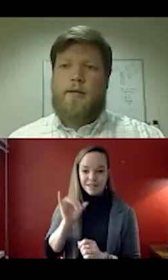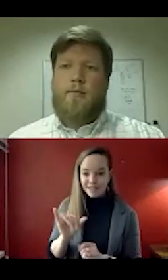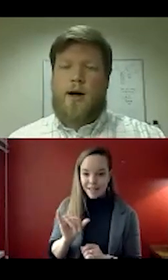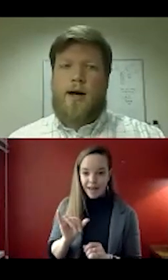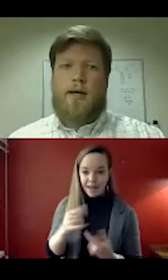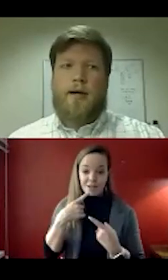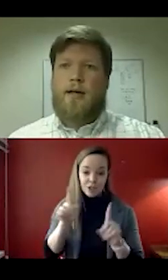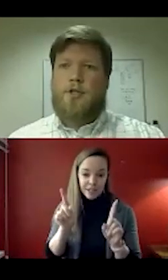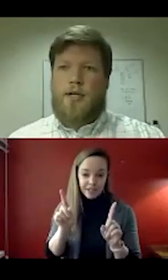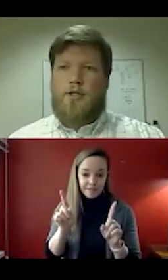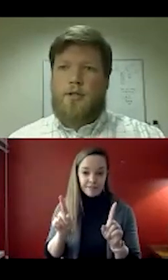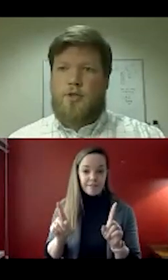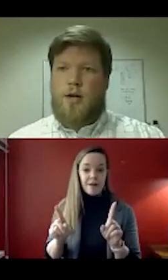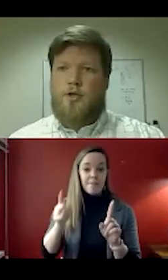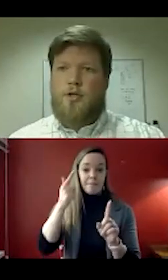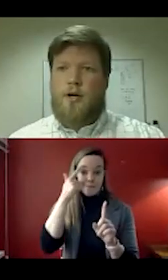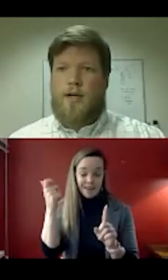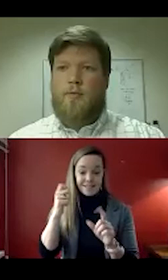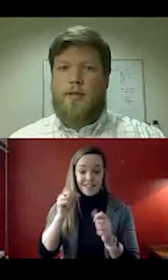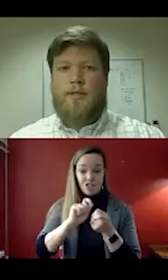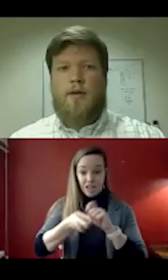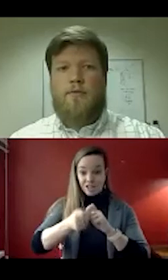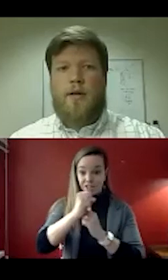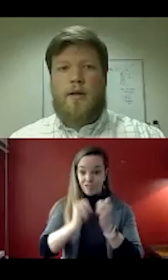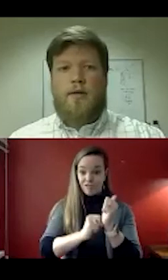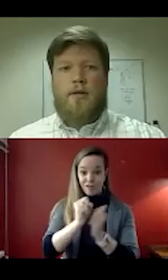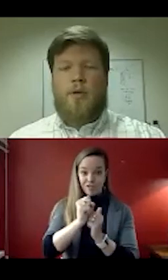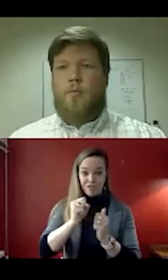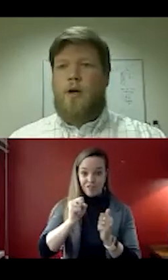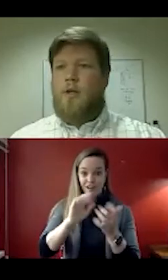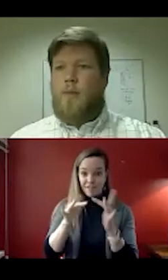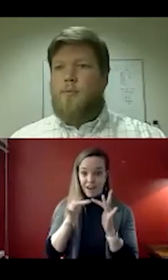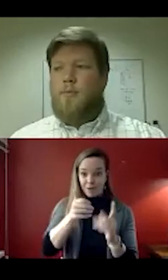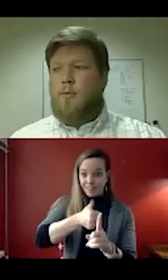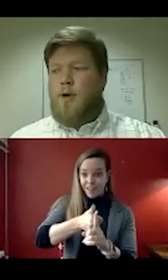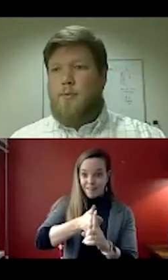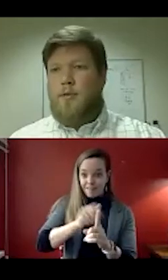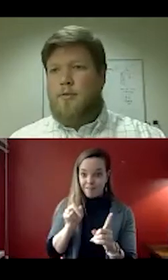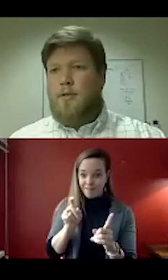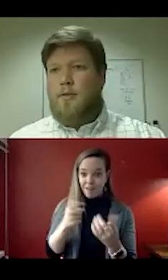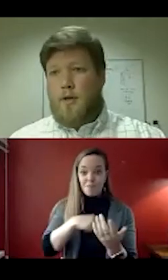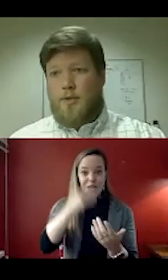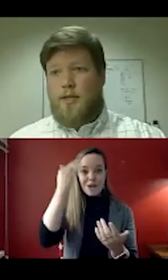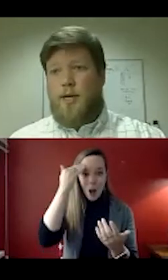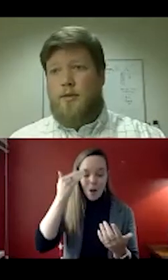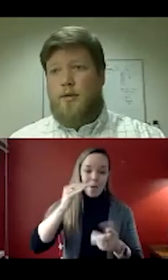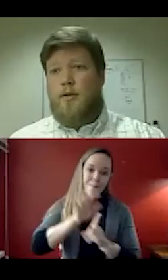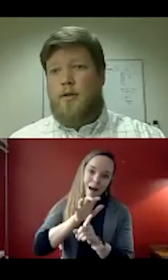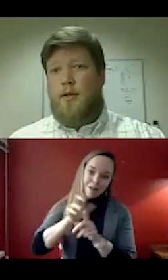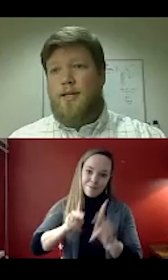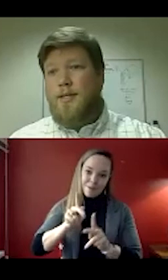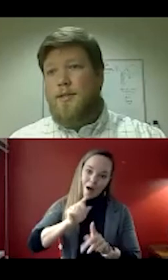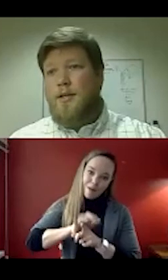effect by changing the structure of the network itself. We know that popular people are popular. They also tend to be